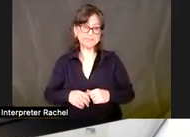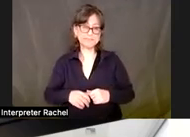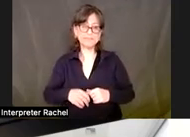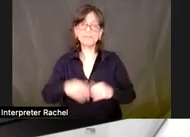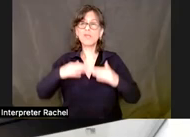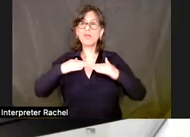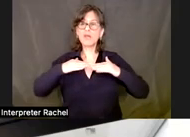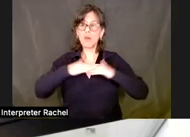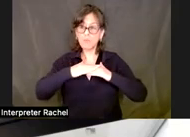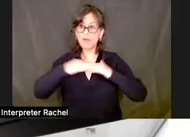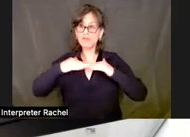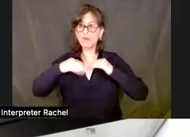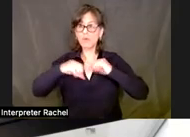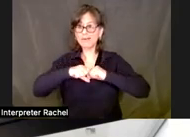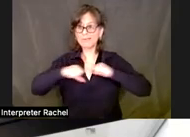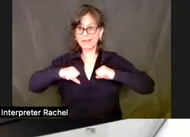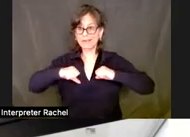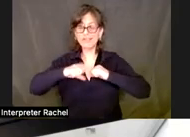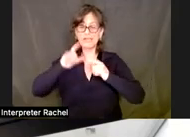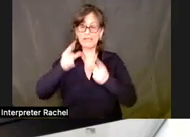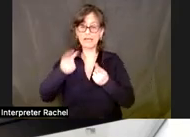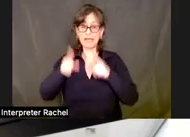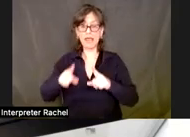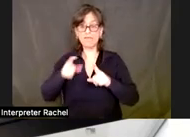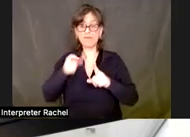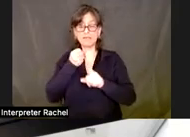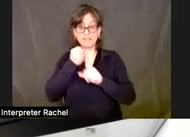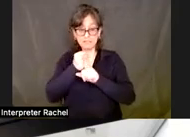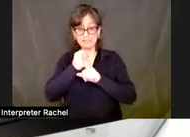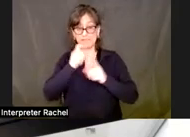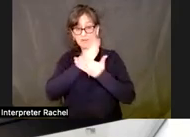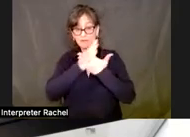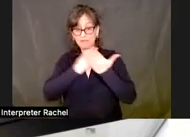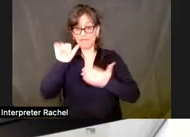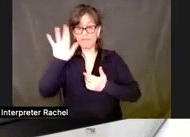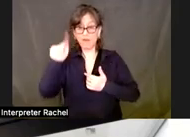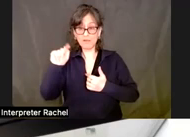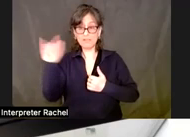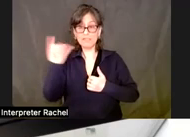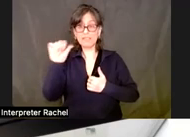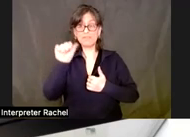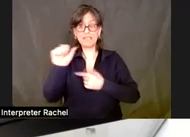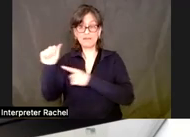Compression and extension can also happen where strike-slip faults, like the San Andreas, like those in the San Andreas